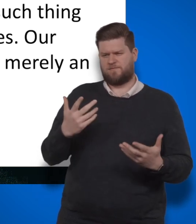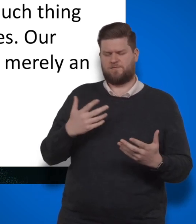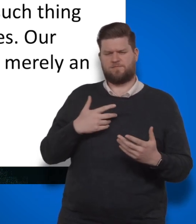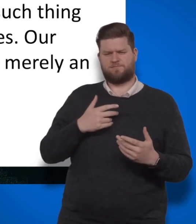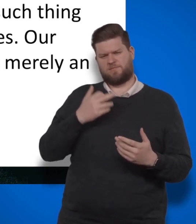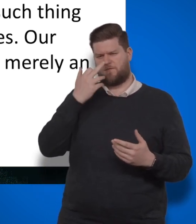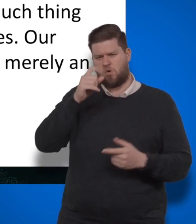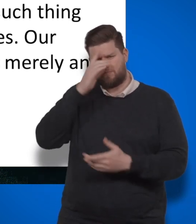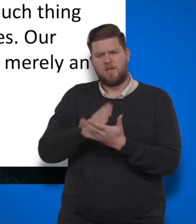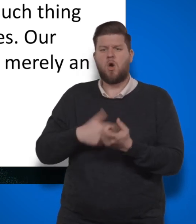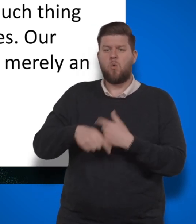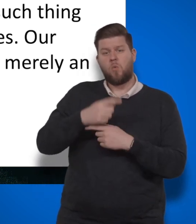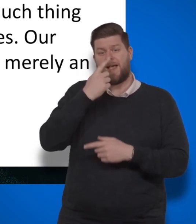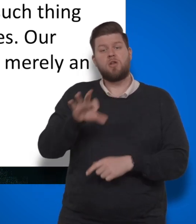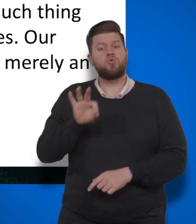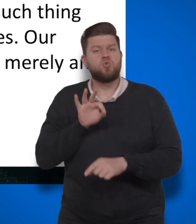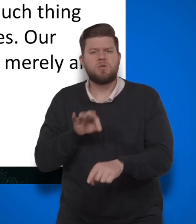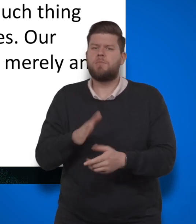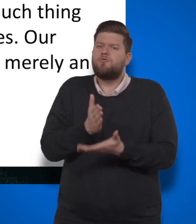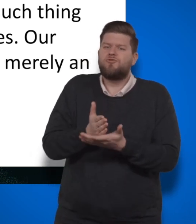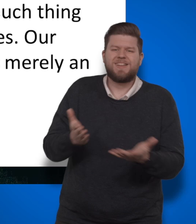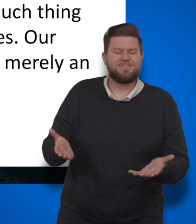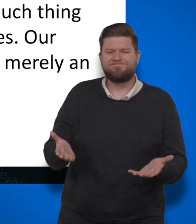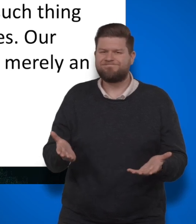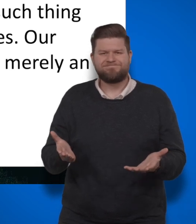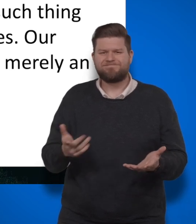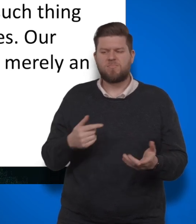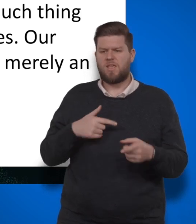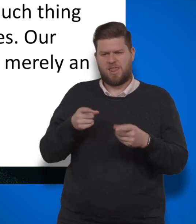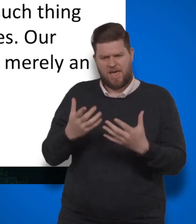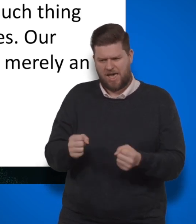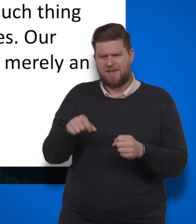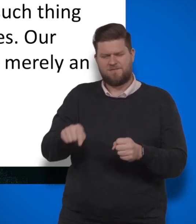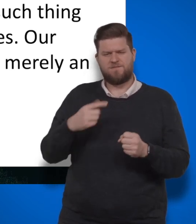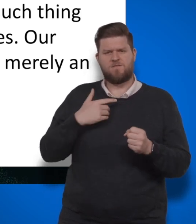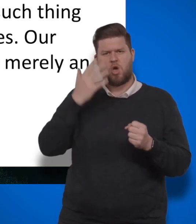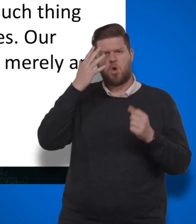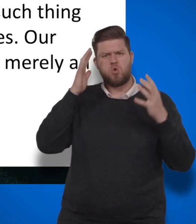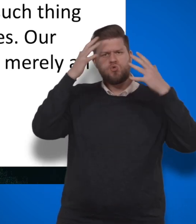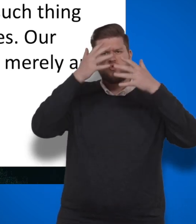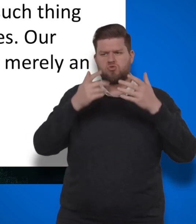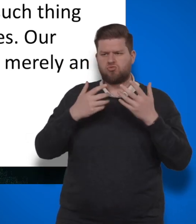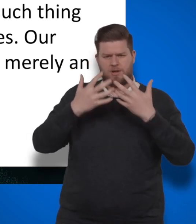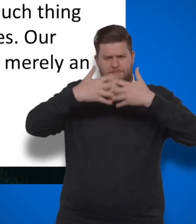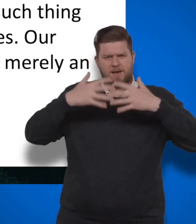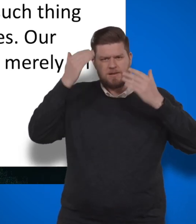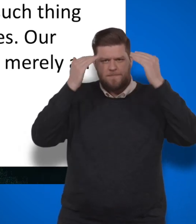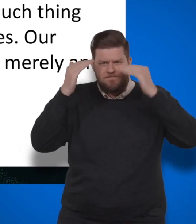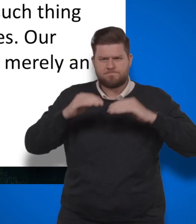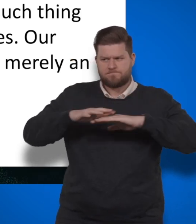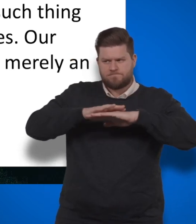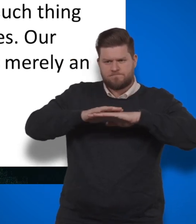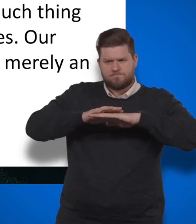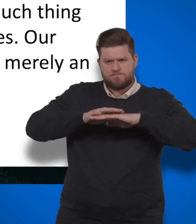reality, there's just neural mechanisms churning away, responding to stimuli, processing